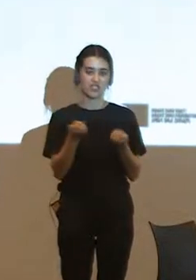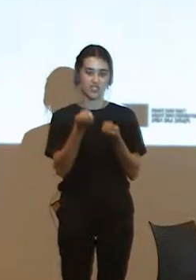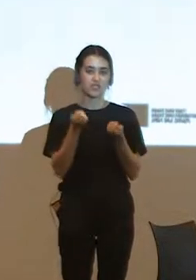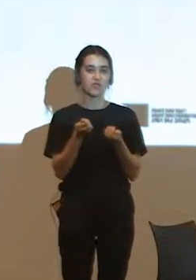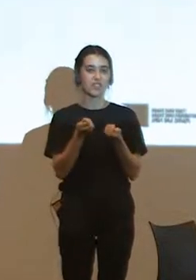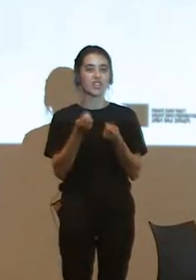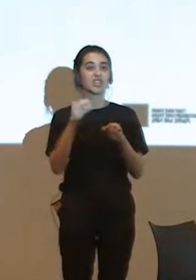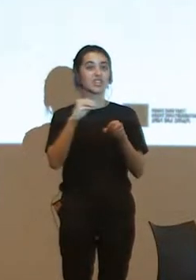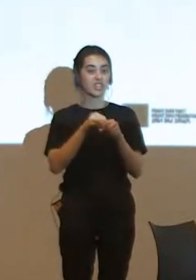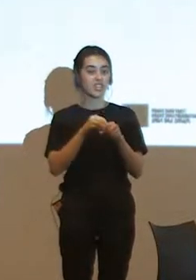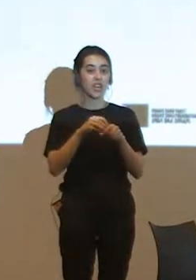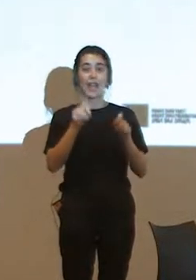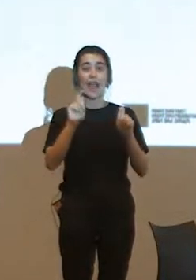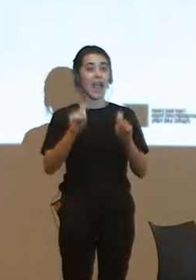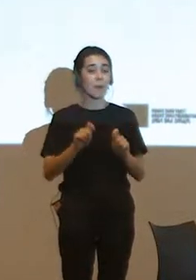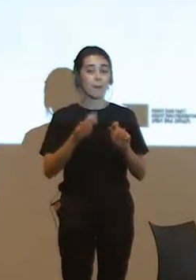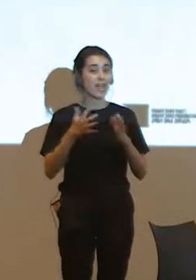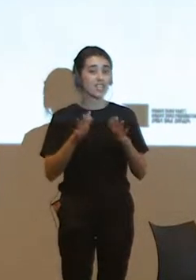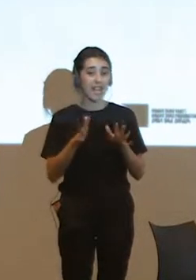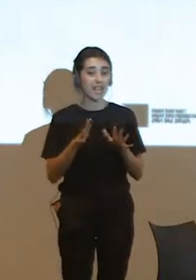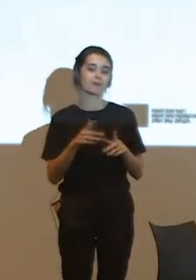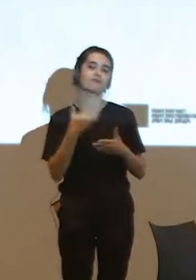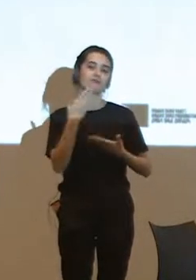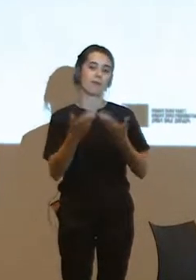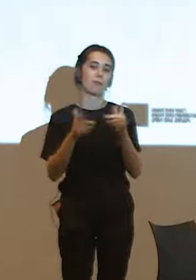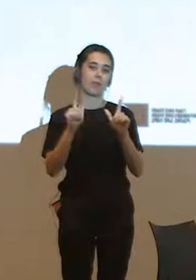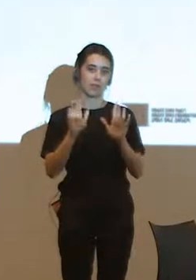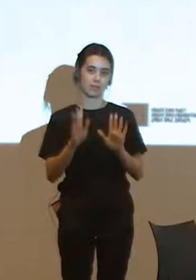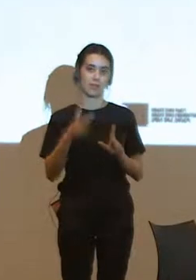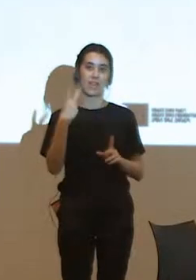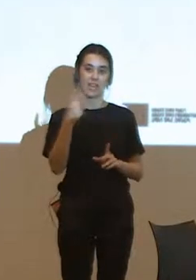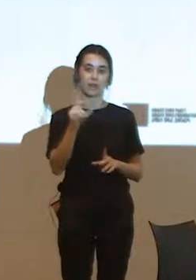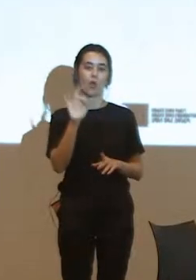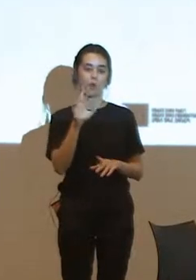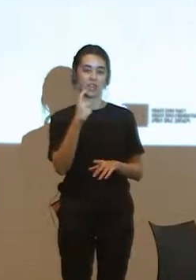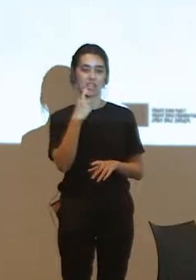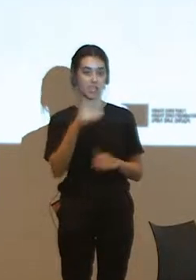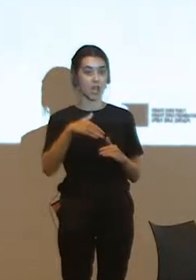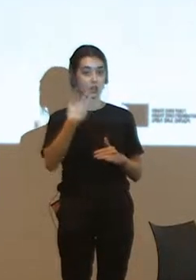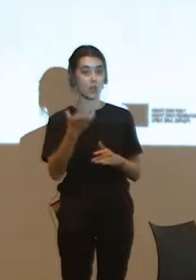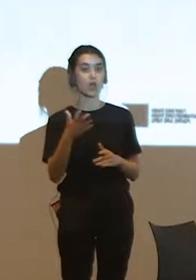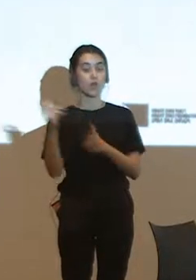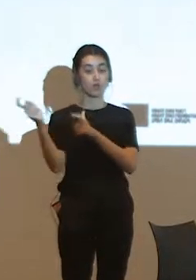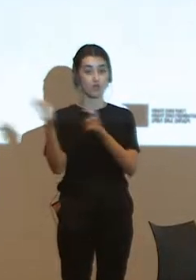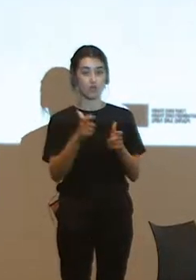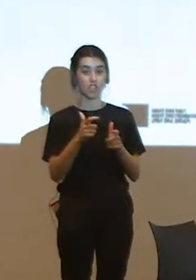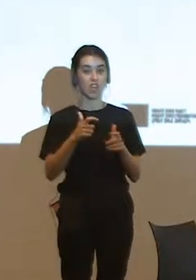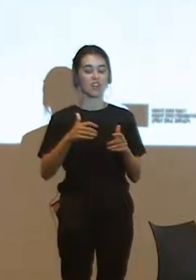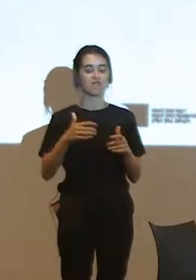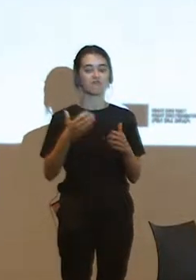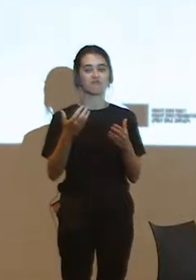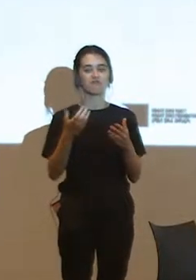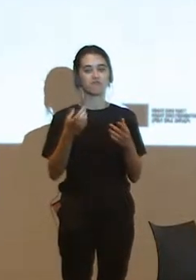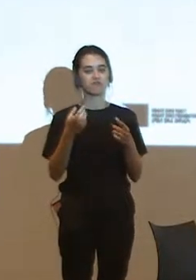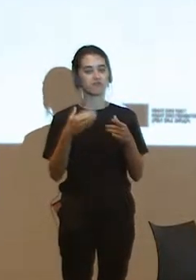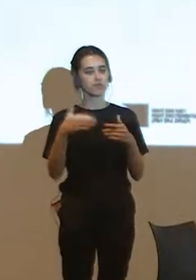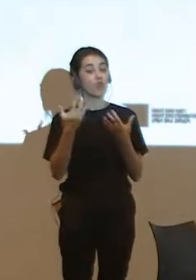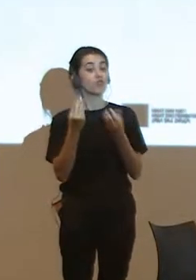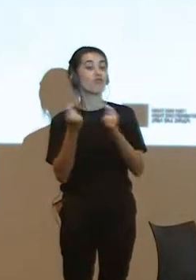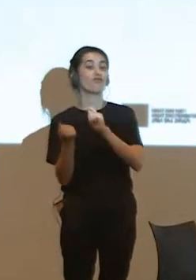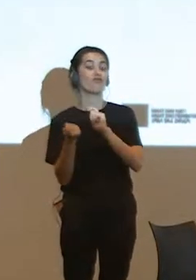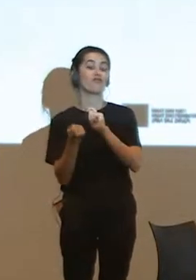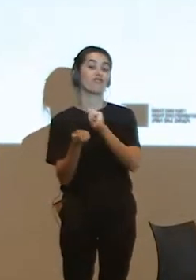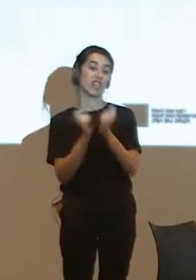2015 a lot changed and before 2015 working refugees was seen as a